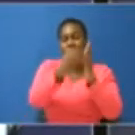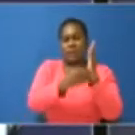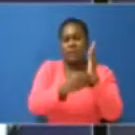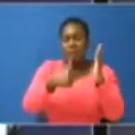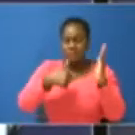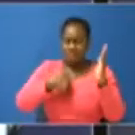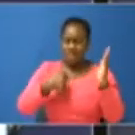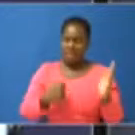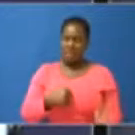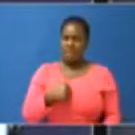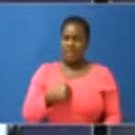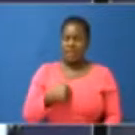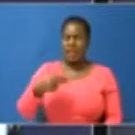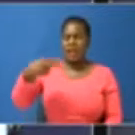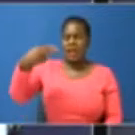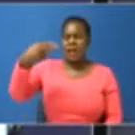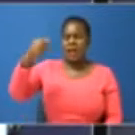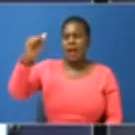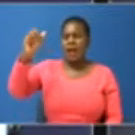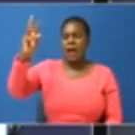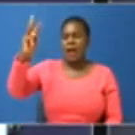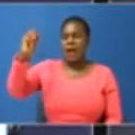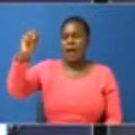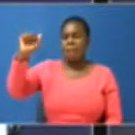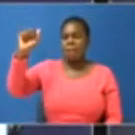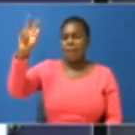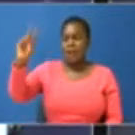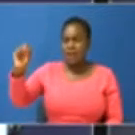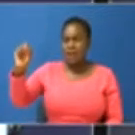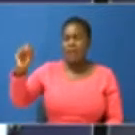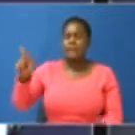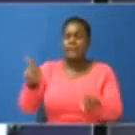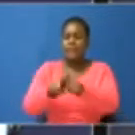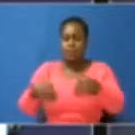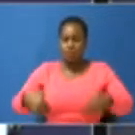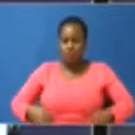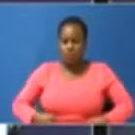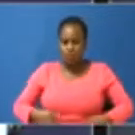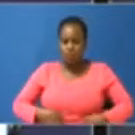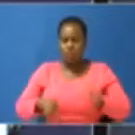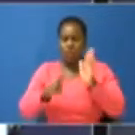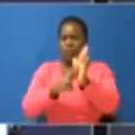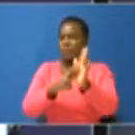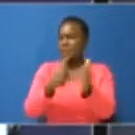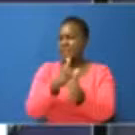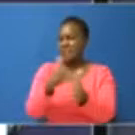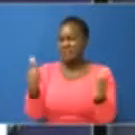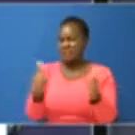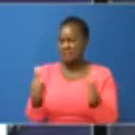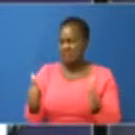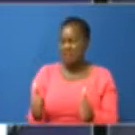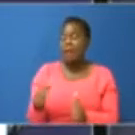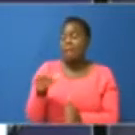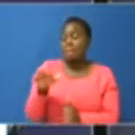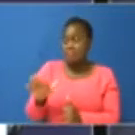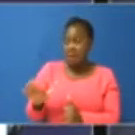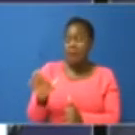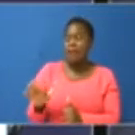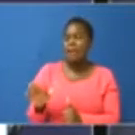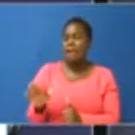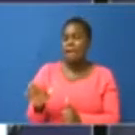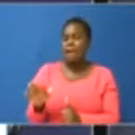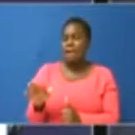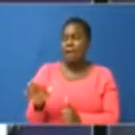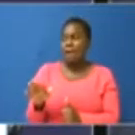and i felt that harmon gravel as a youth presented himself very well i think he